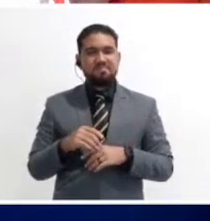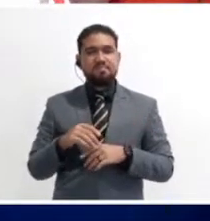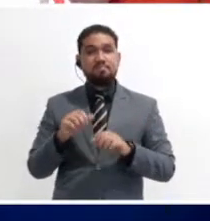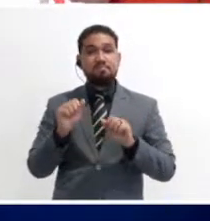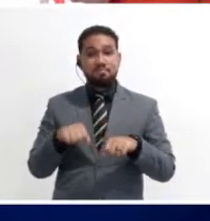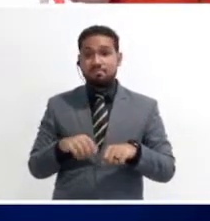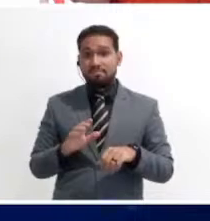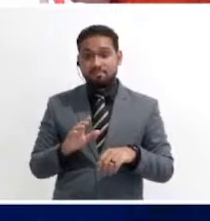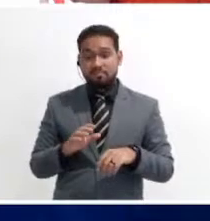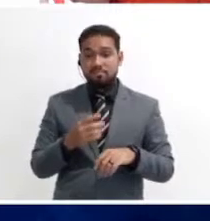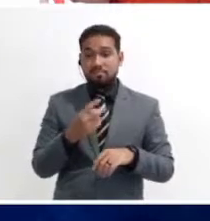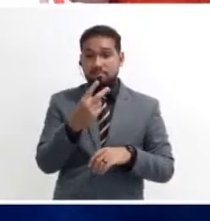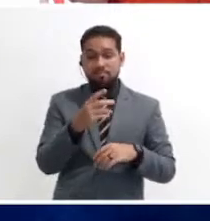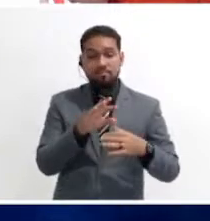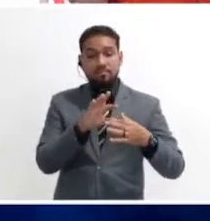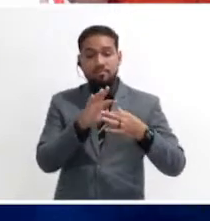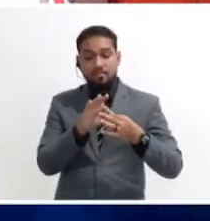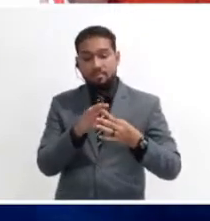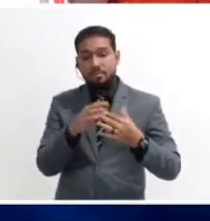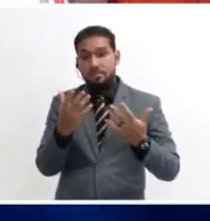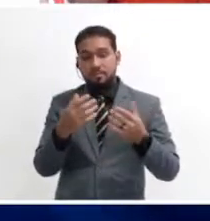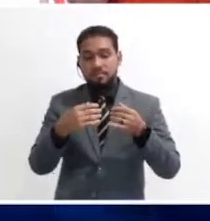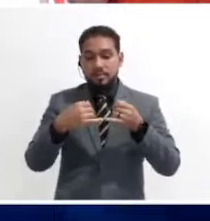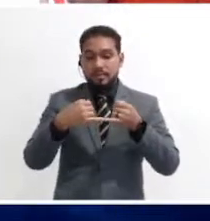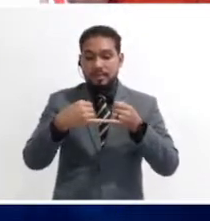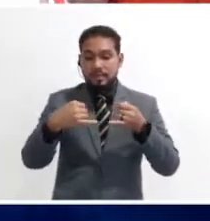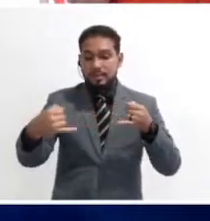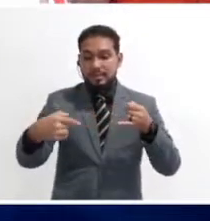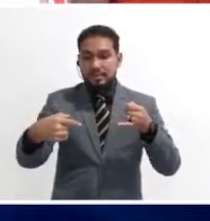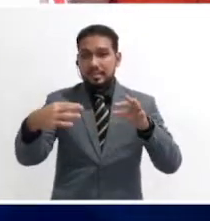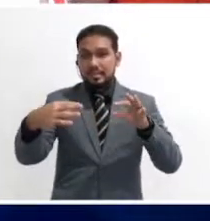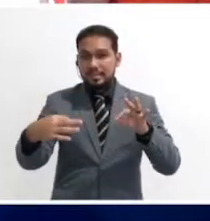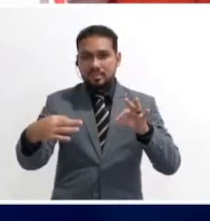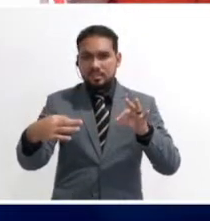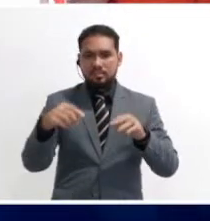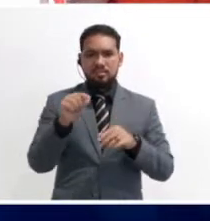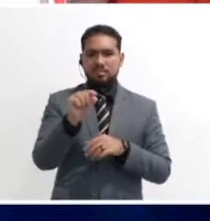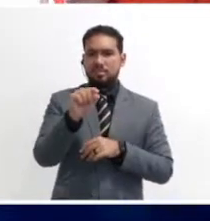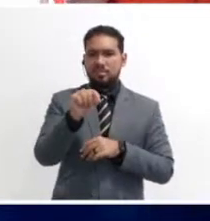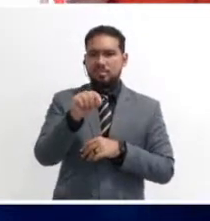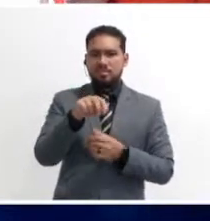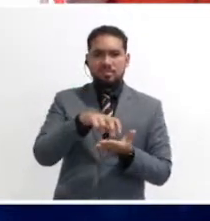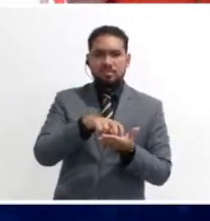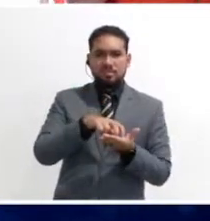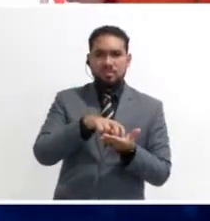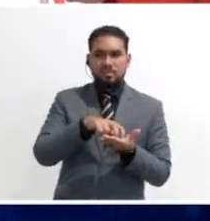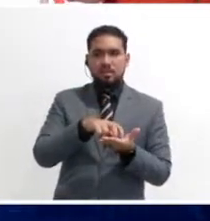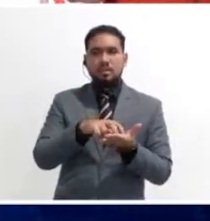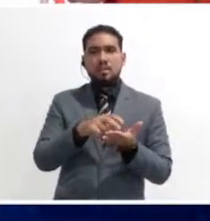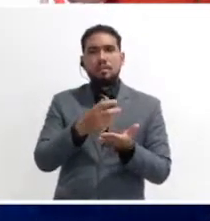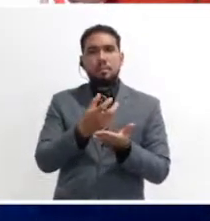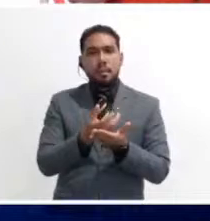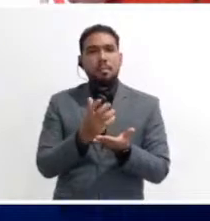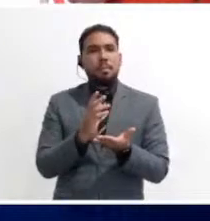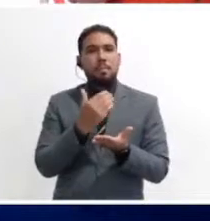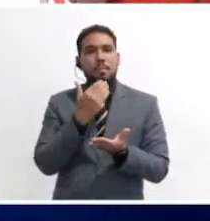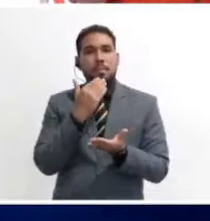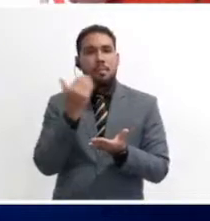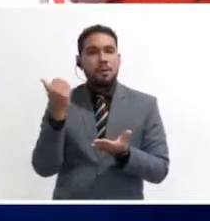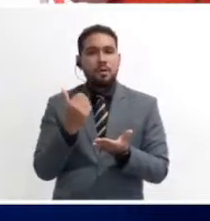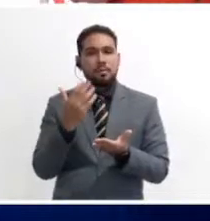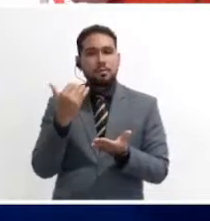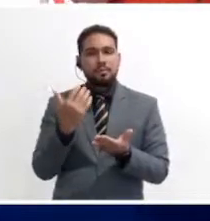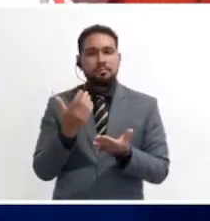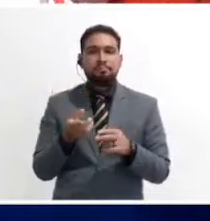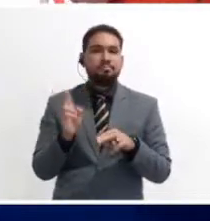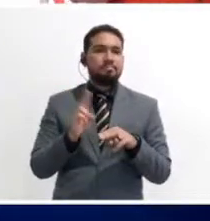better, but also we can support much higher density of I/O. So if you have a high I/O chip, chances